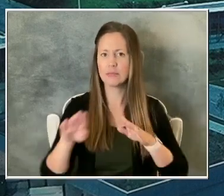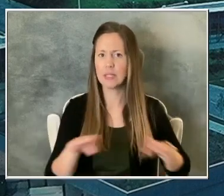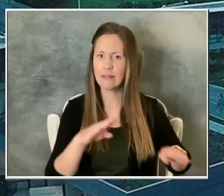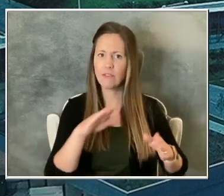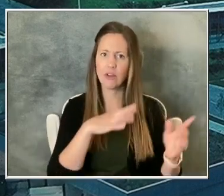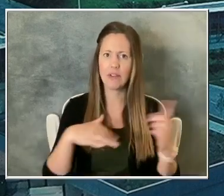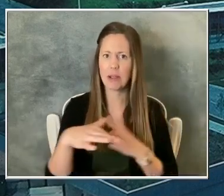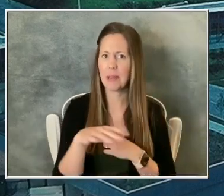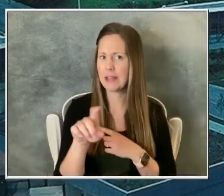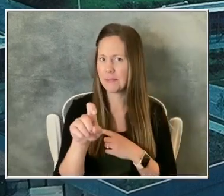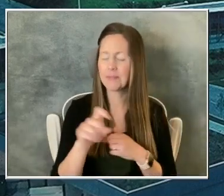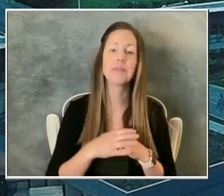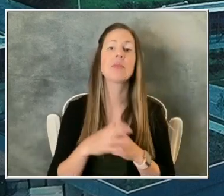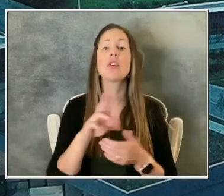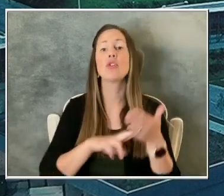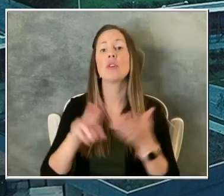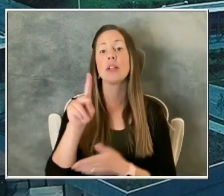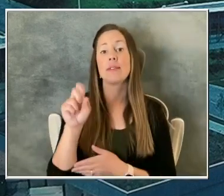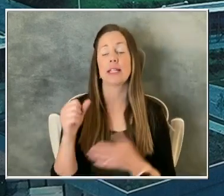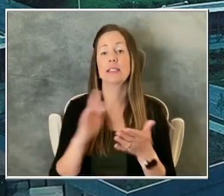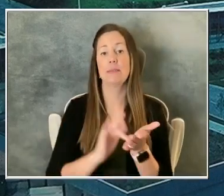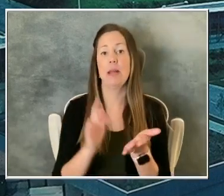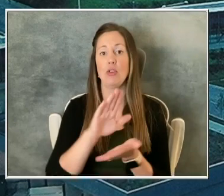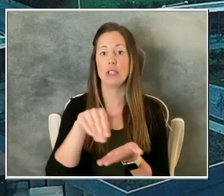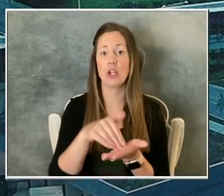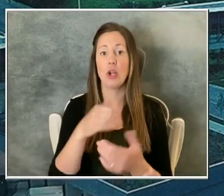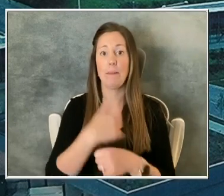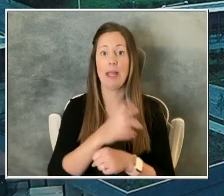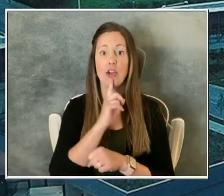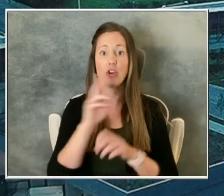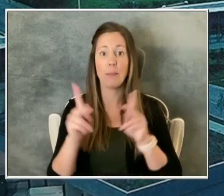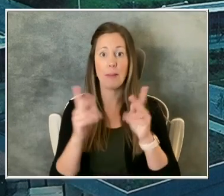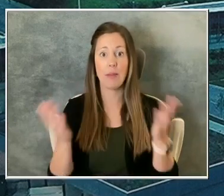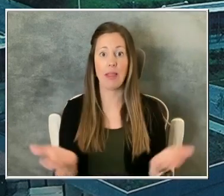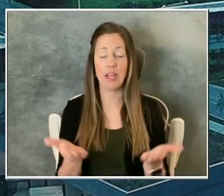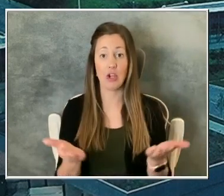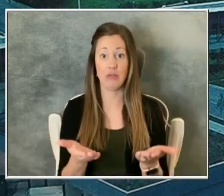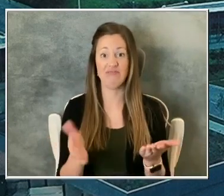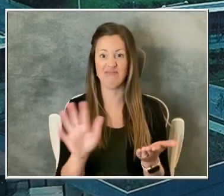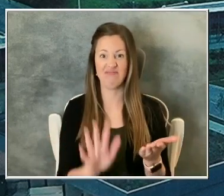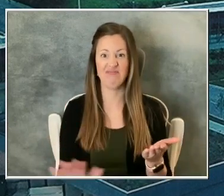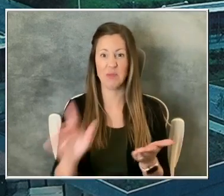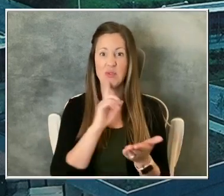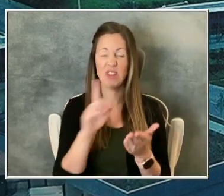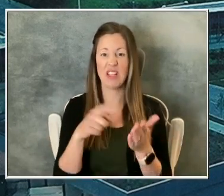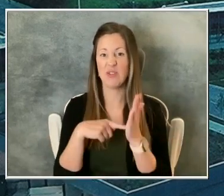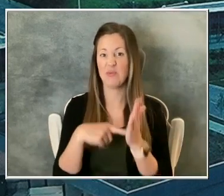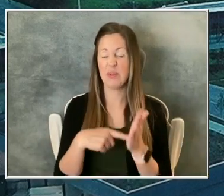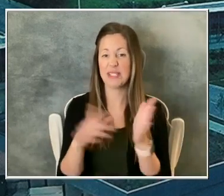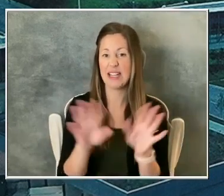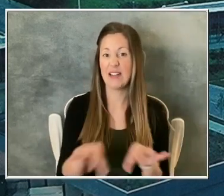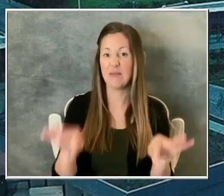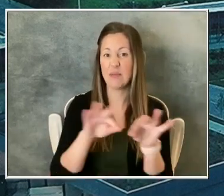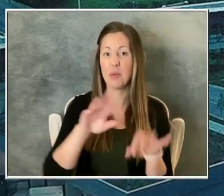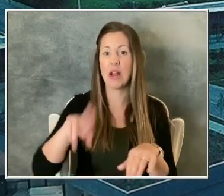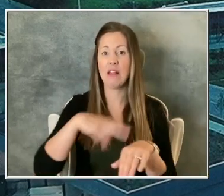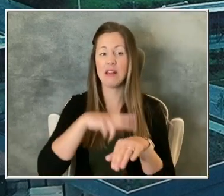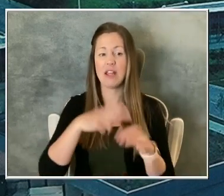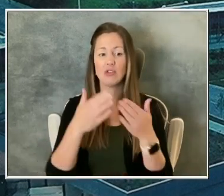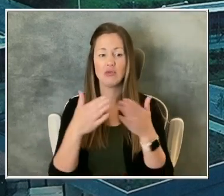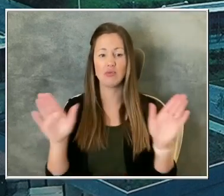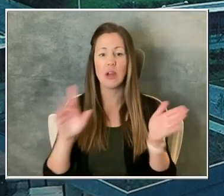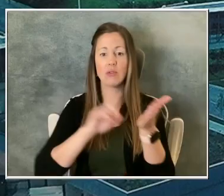of Kansas Medical Center is helping make sure folks here in the Midwest are represented in an important nationwide research program